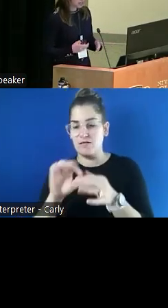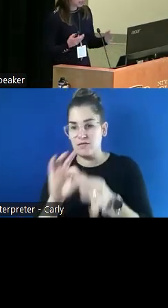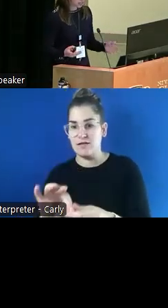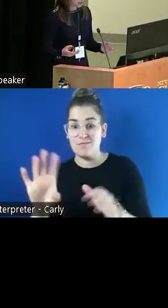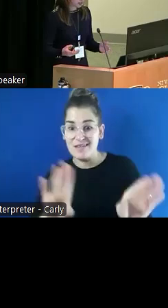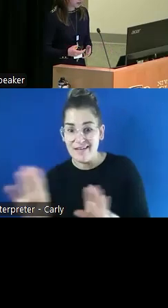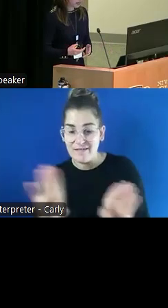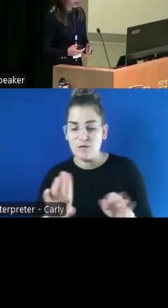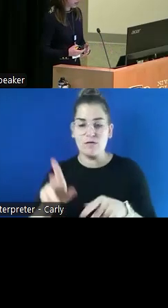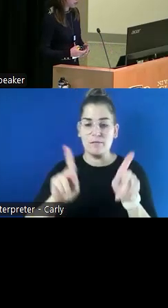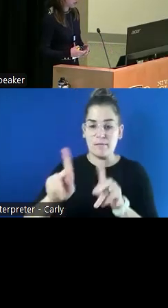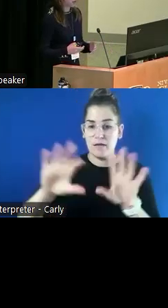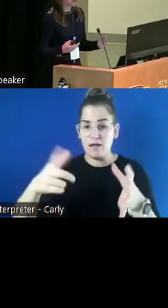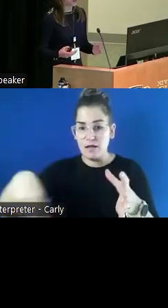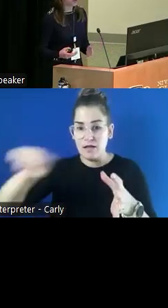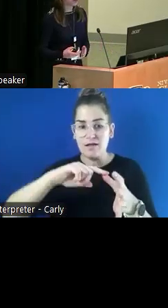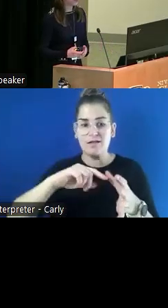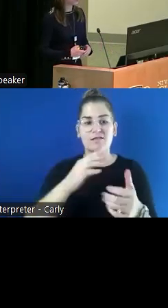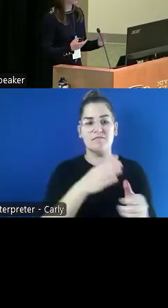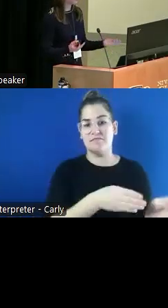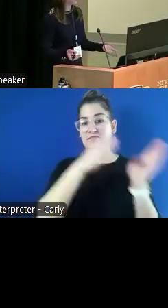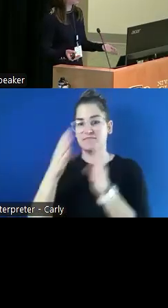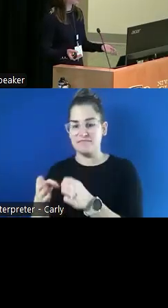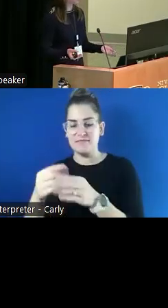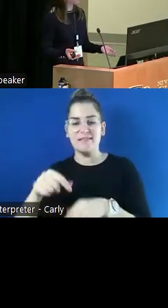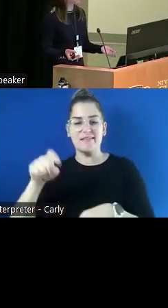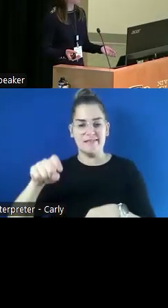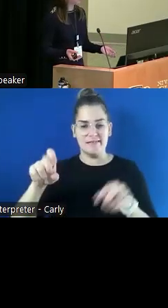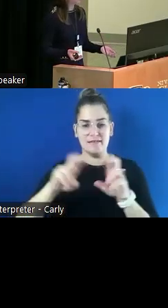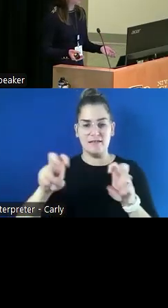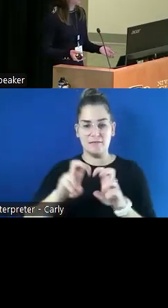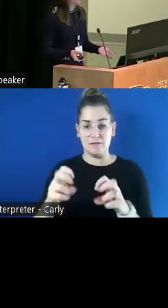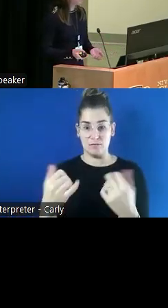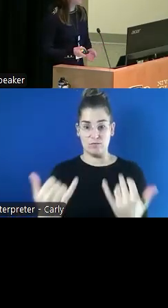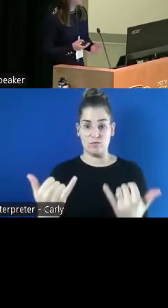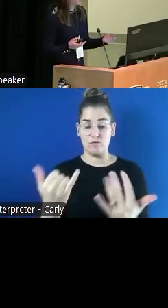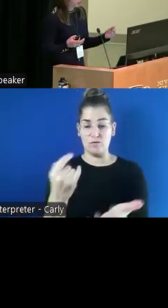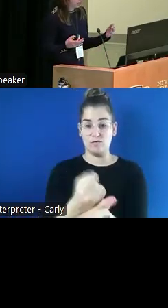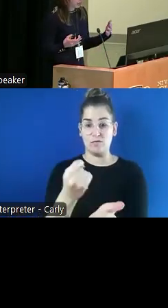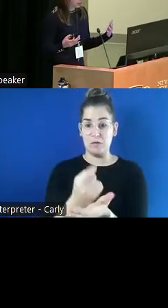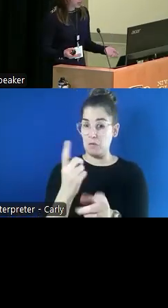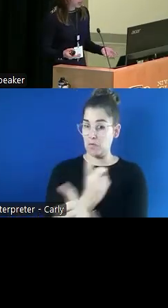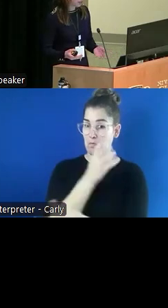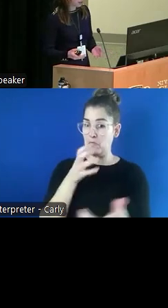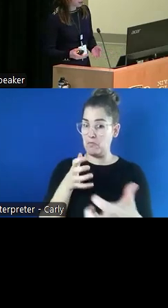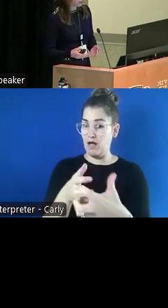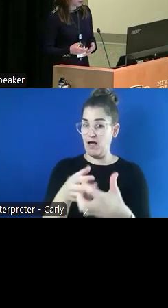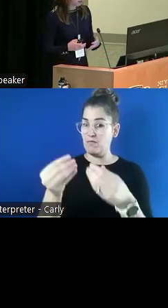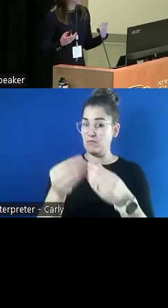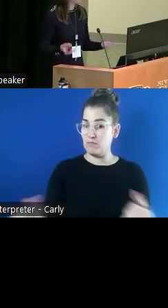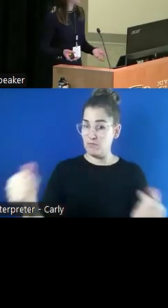a needs assessment can be carried out to confirm whether the currently available treatments appropriately address